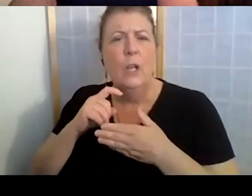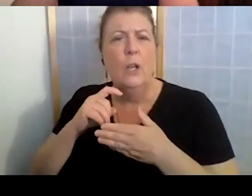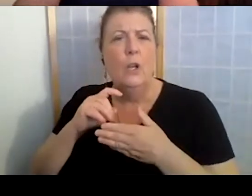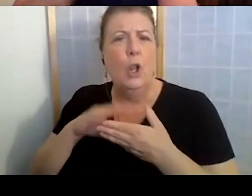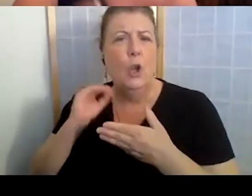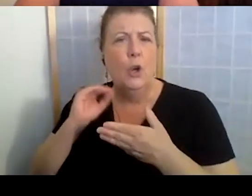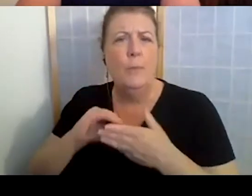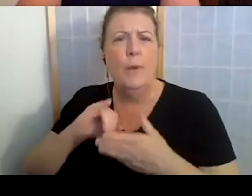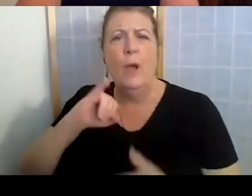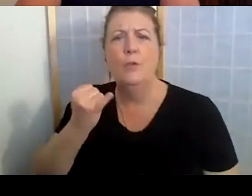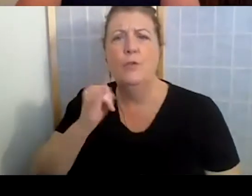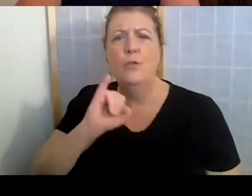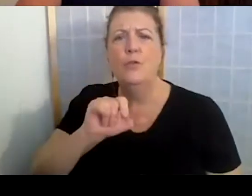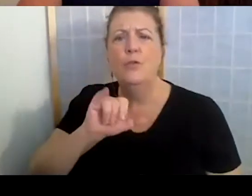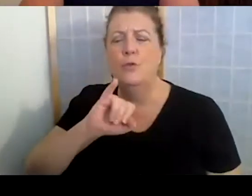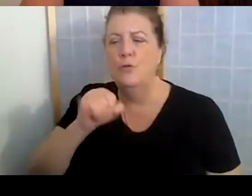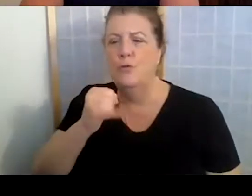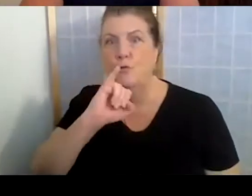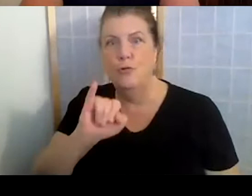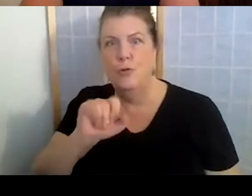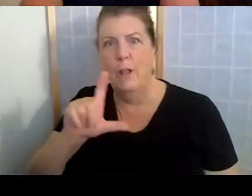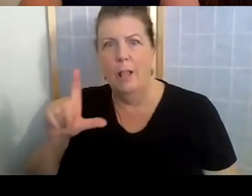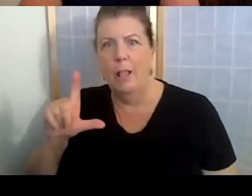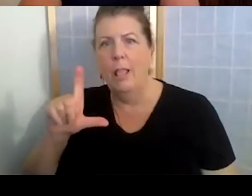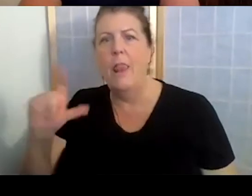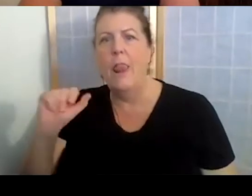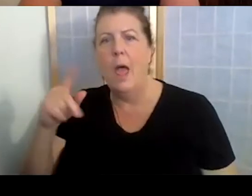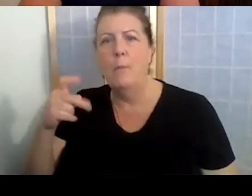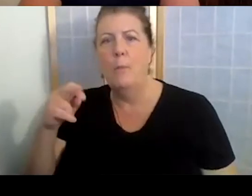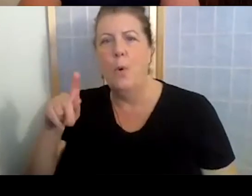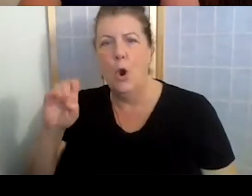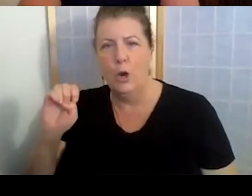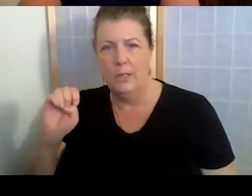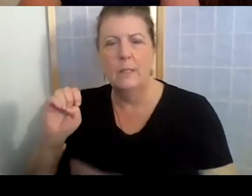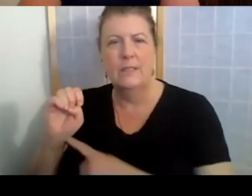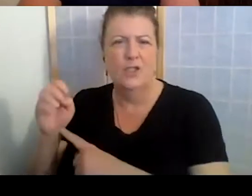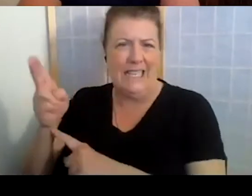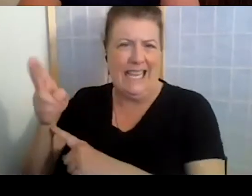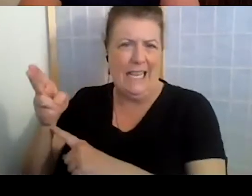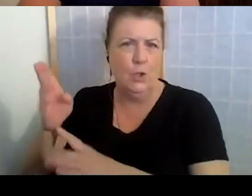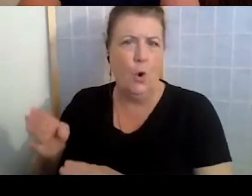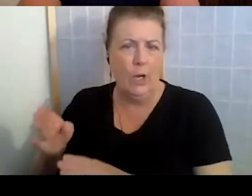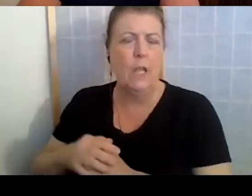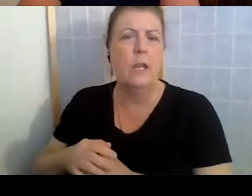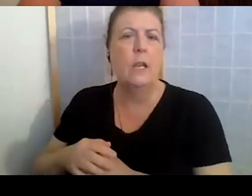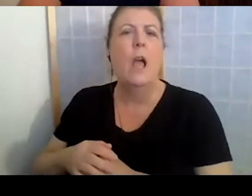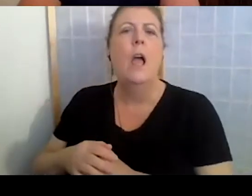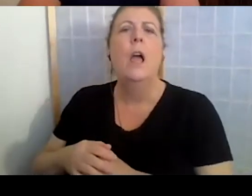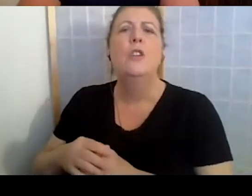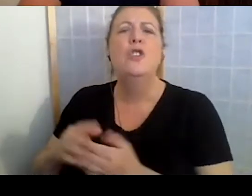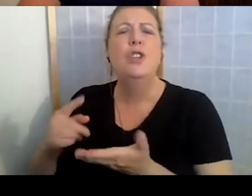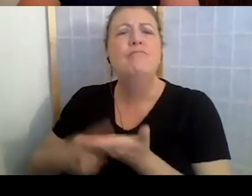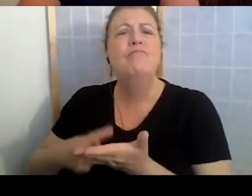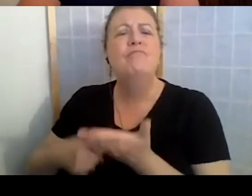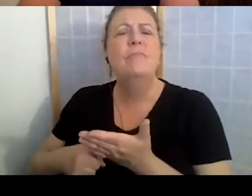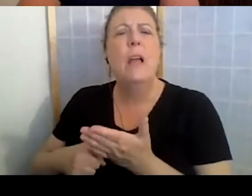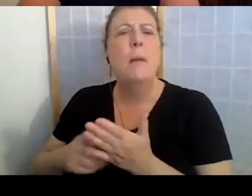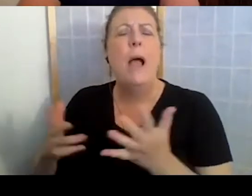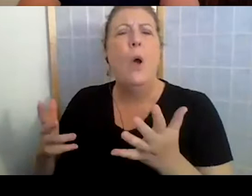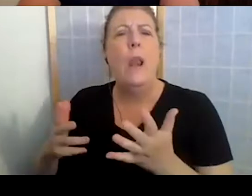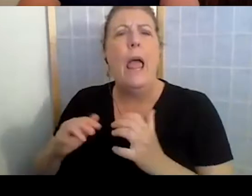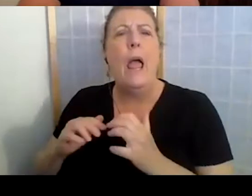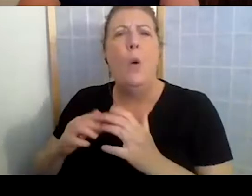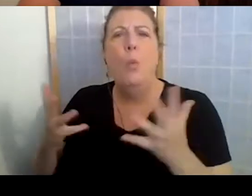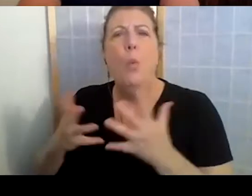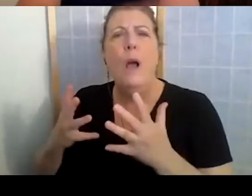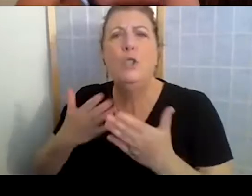of not deciding what goes in her history, but what doesn't go in her history. And that she compared it to a clothing line. And